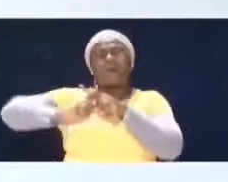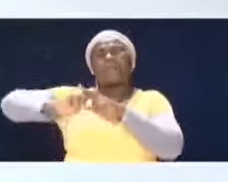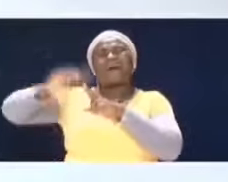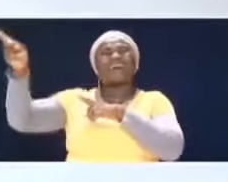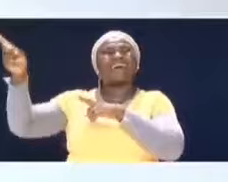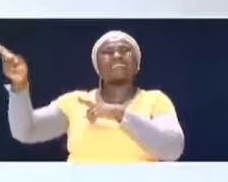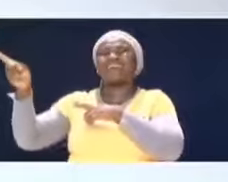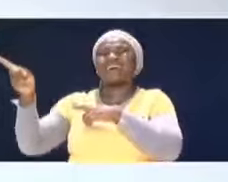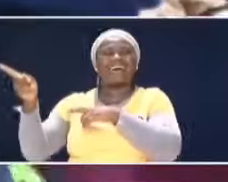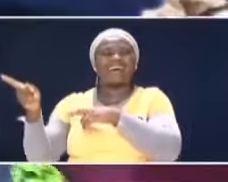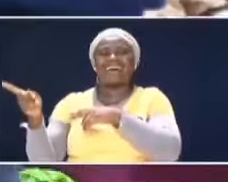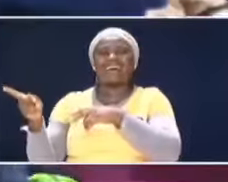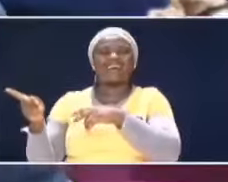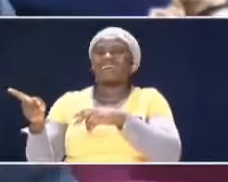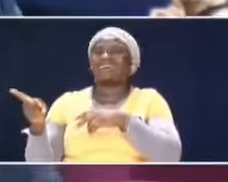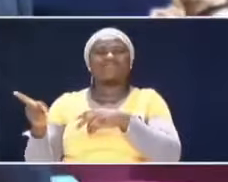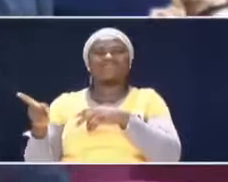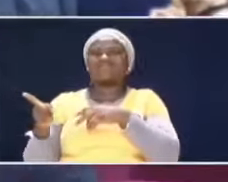Okoko Parada